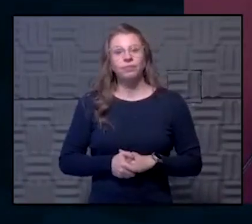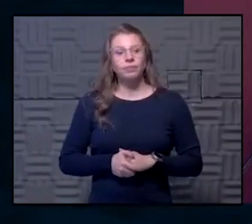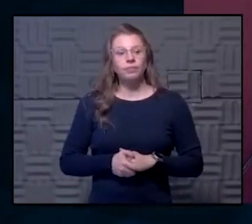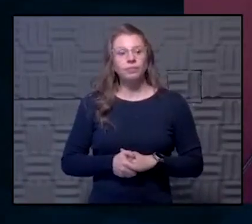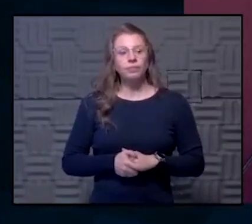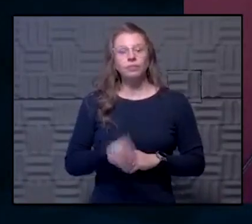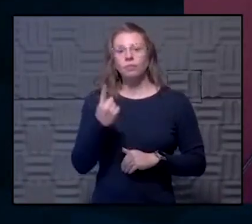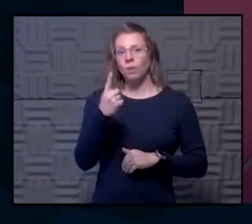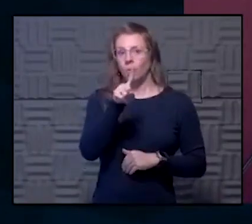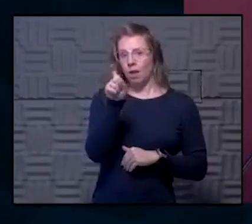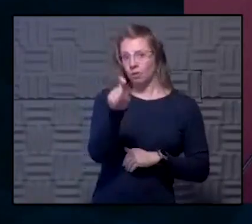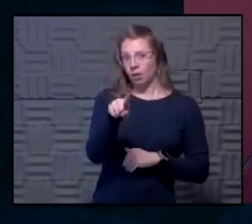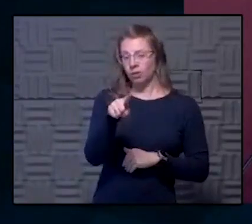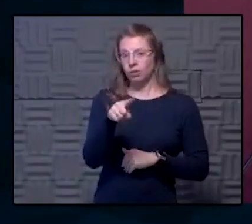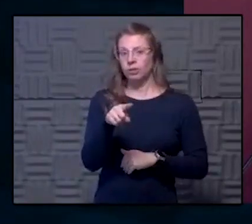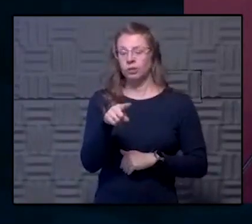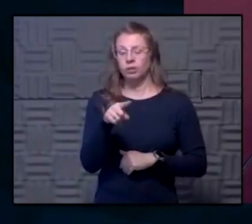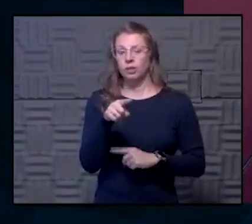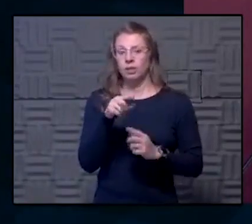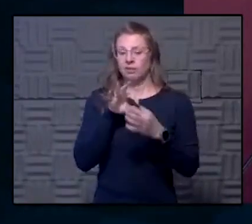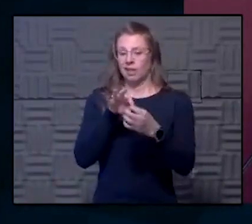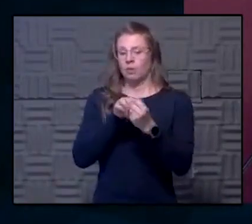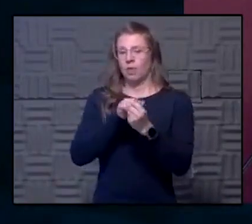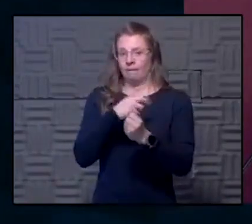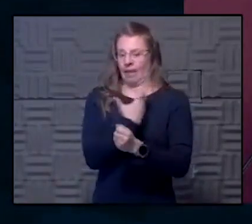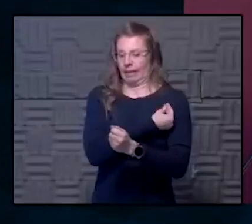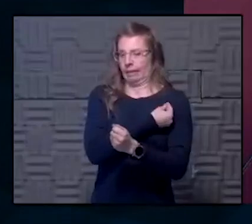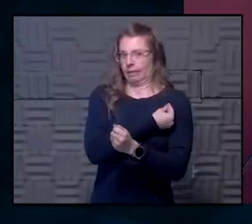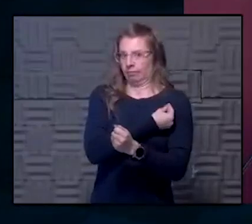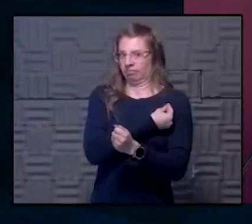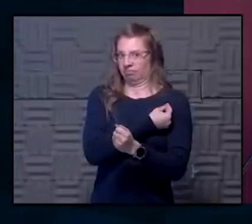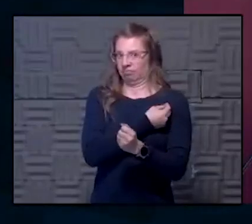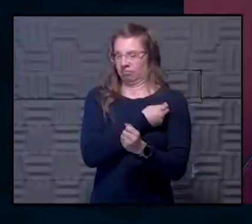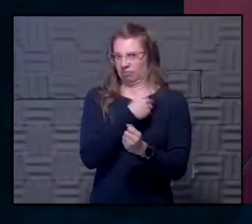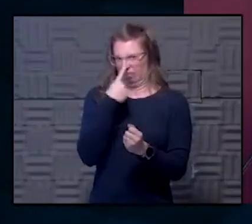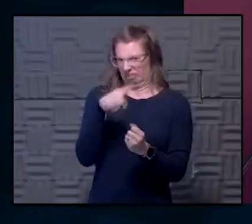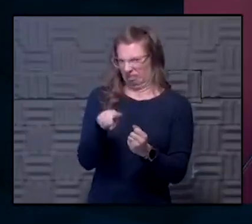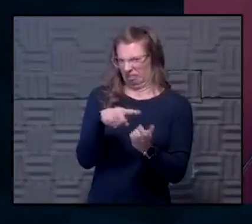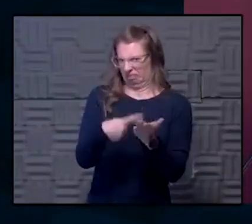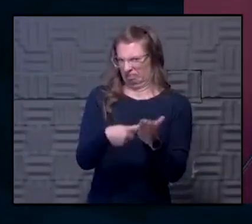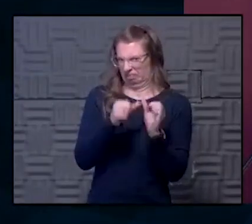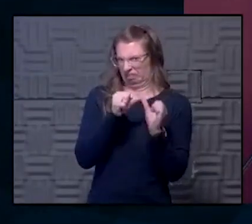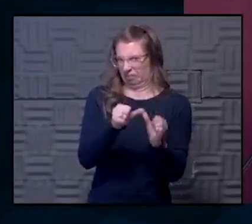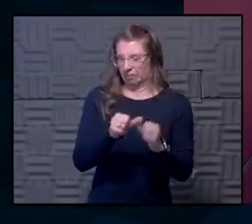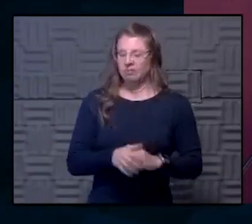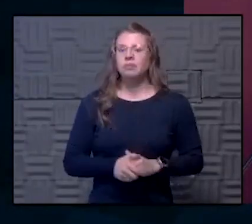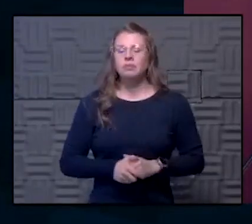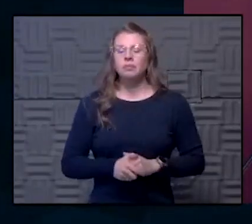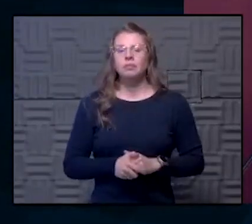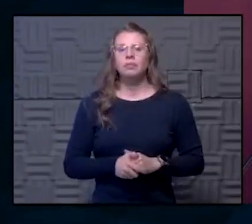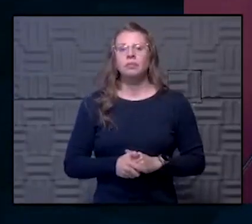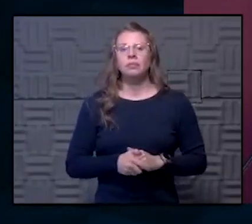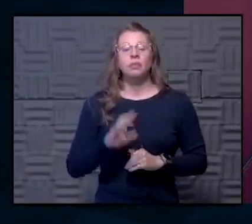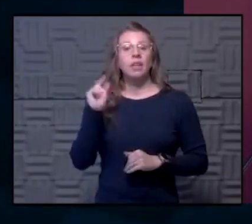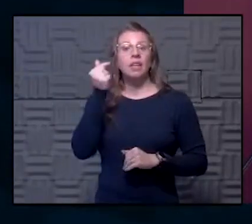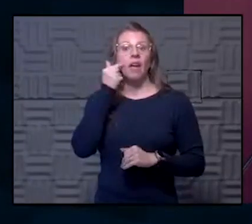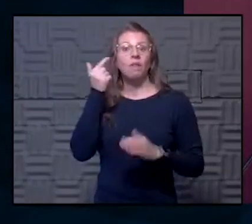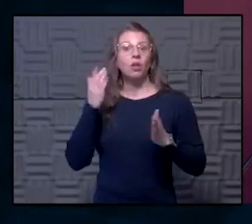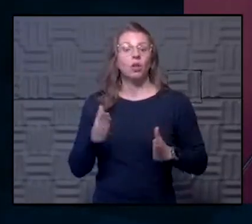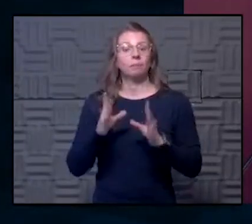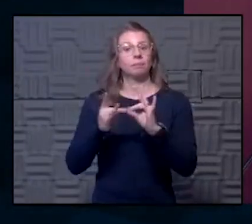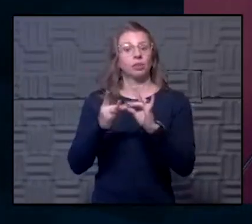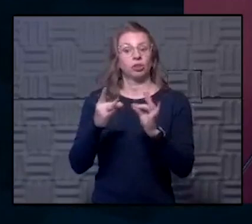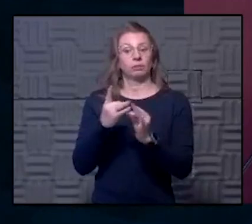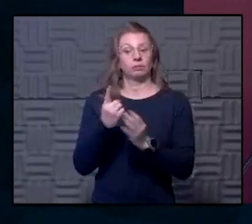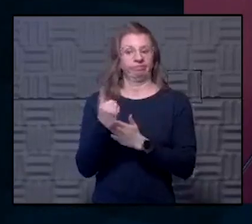One of the questions I'd ask you on the vaccine front, if we stay there for a minute. The governor had mentioned on